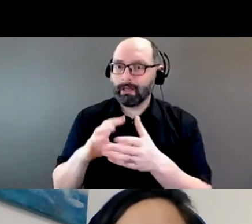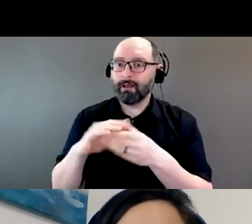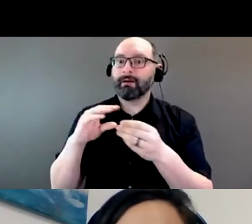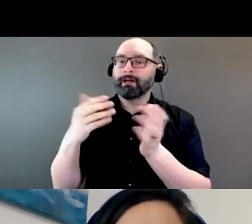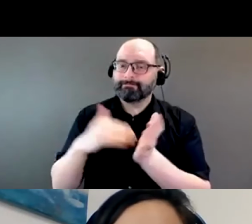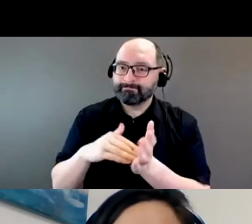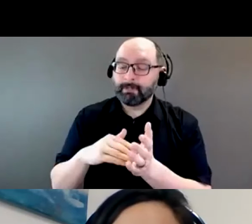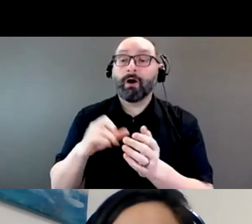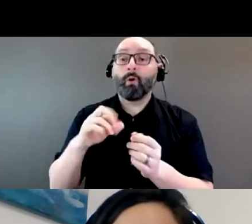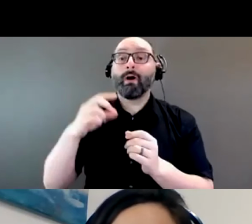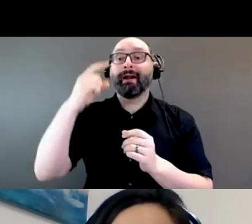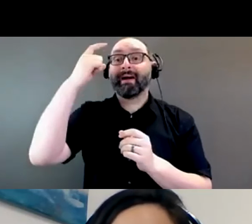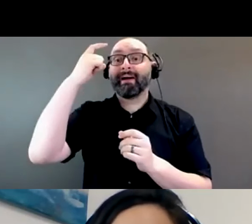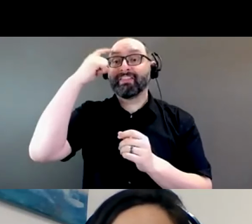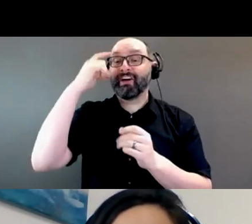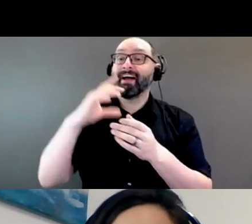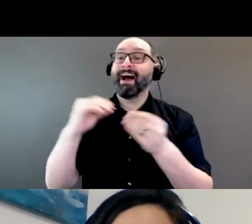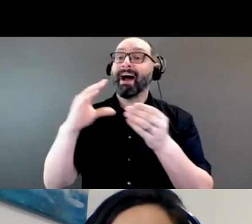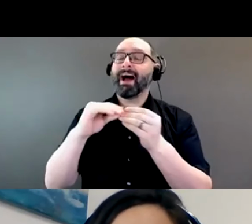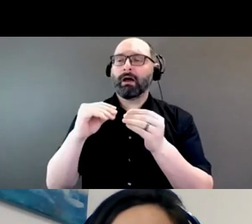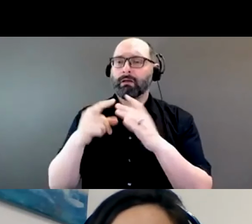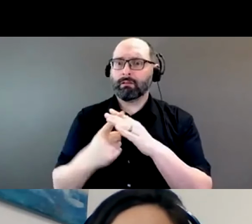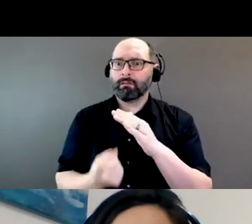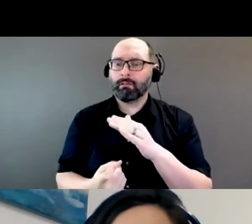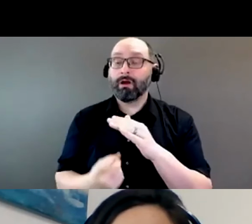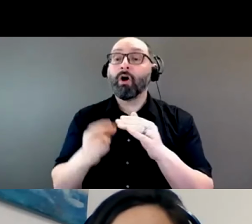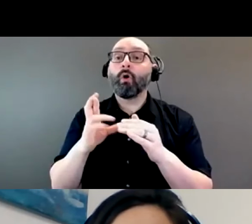or have disorganized conversations.